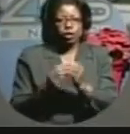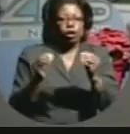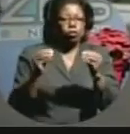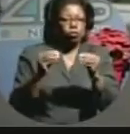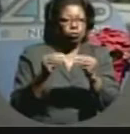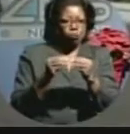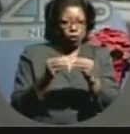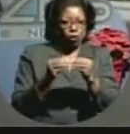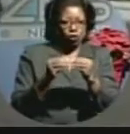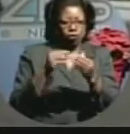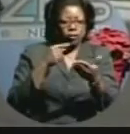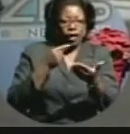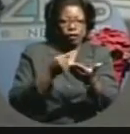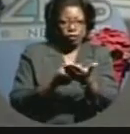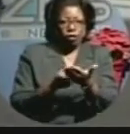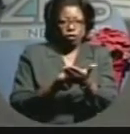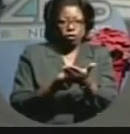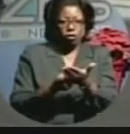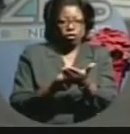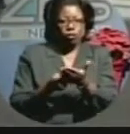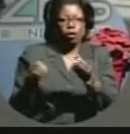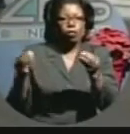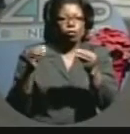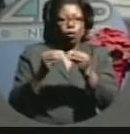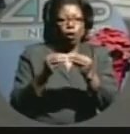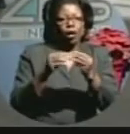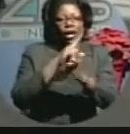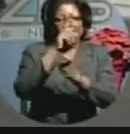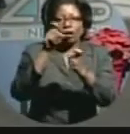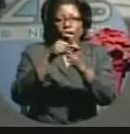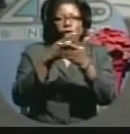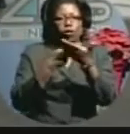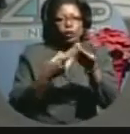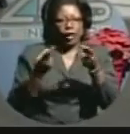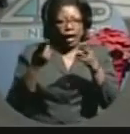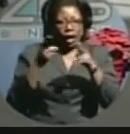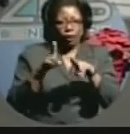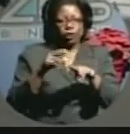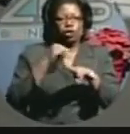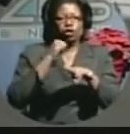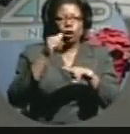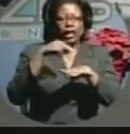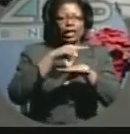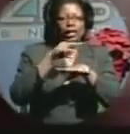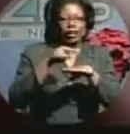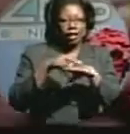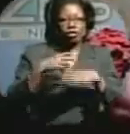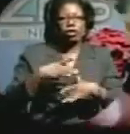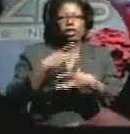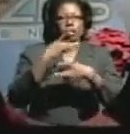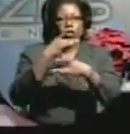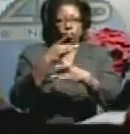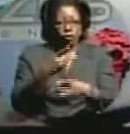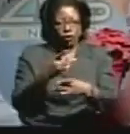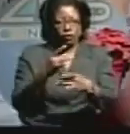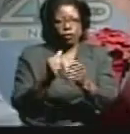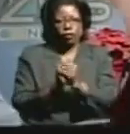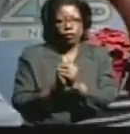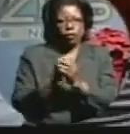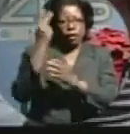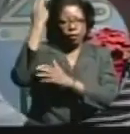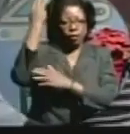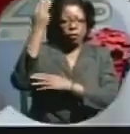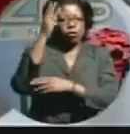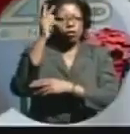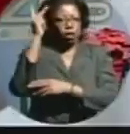More and more evidence will be brought to bear where what happened was not in the national interest. Prime Minister Perry